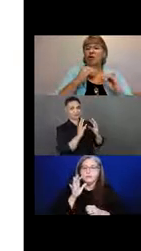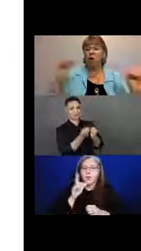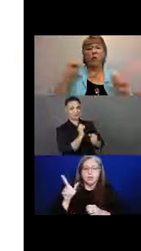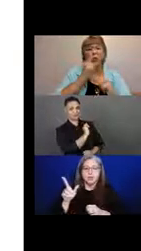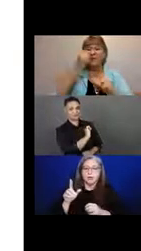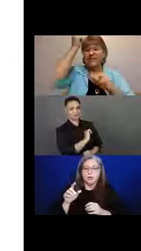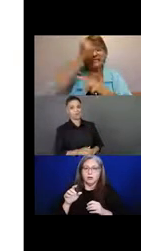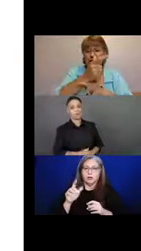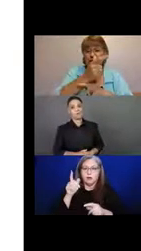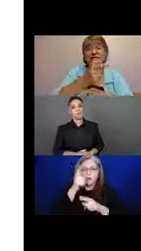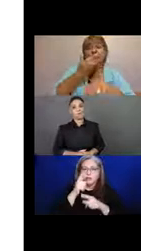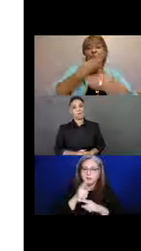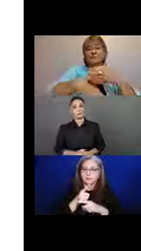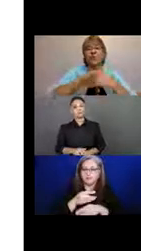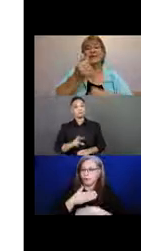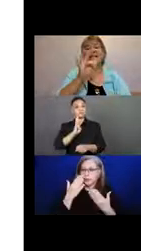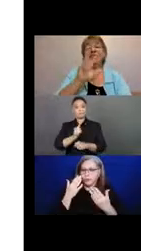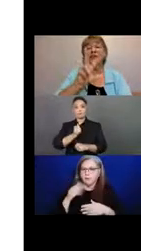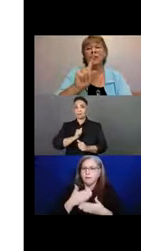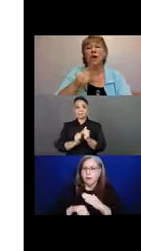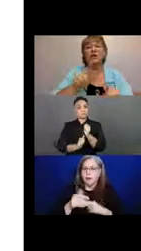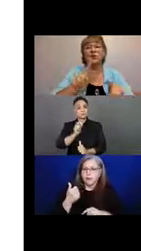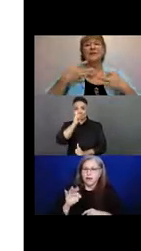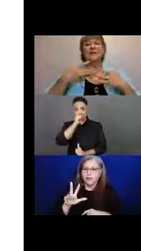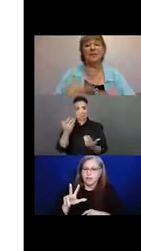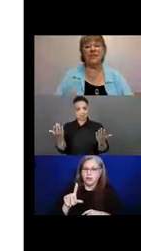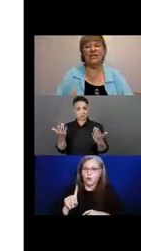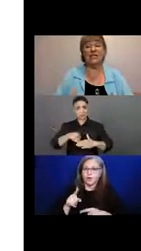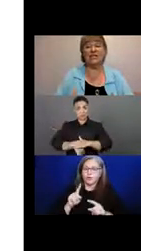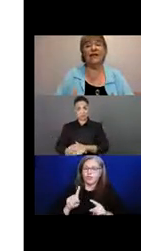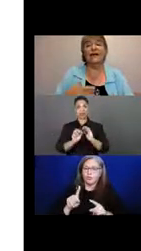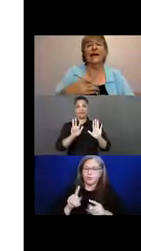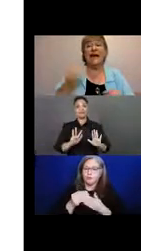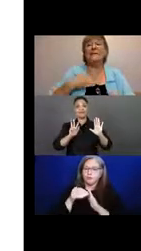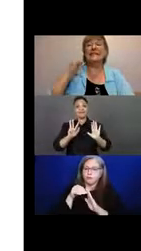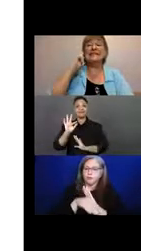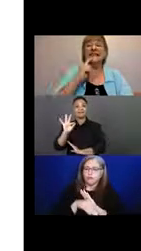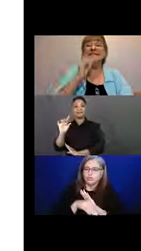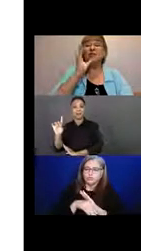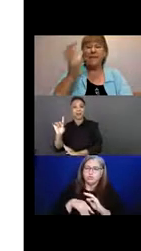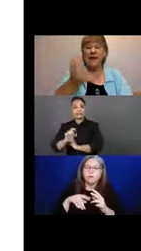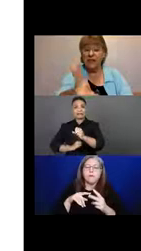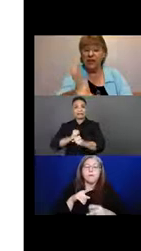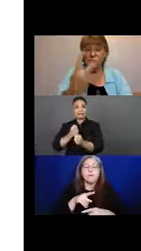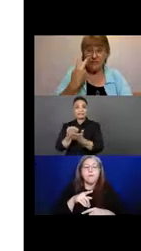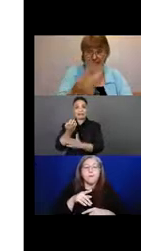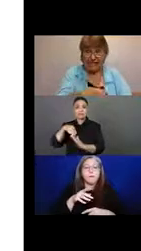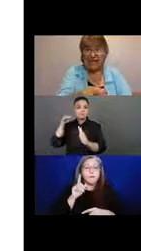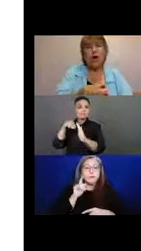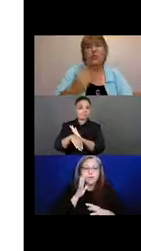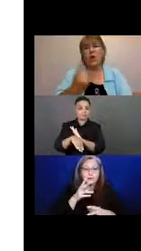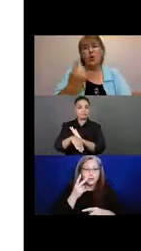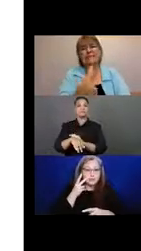had no brothers and sisters because she was born in 1931 during the Depression. And my deaf grandmother, you